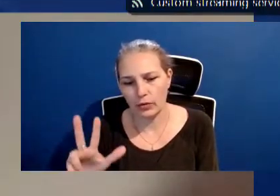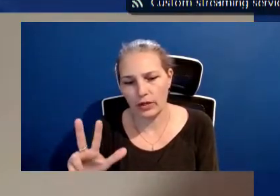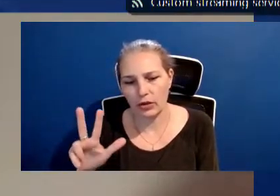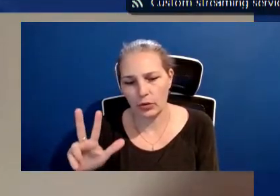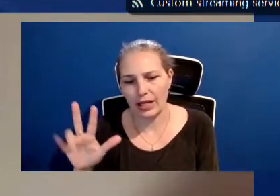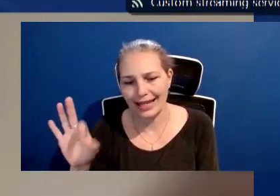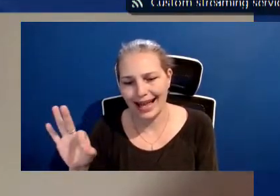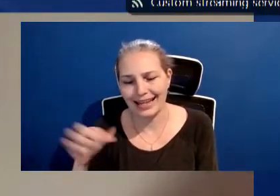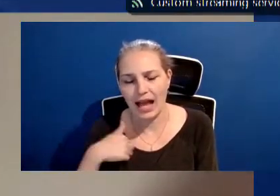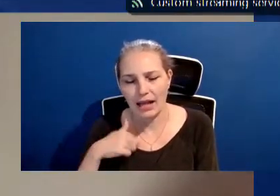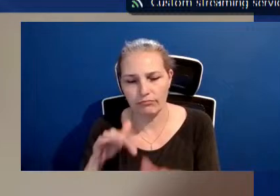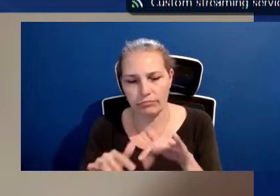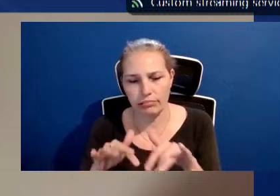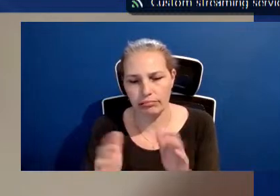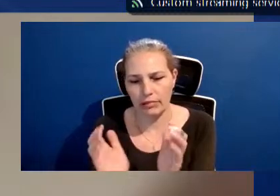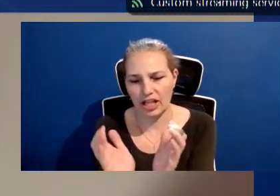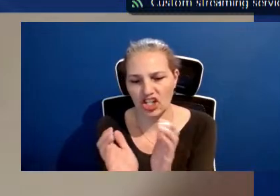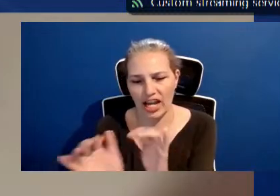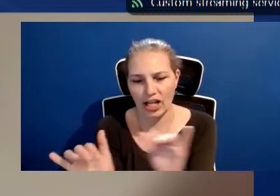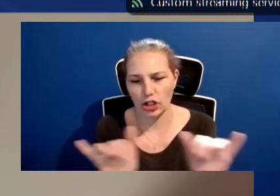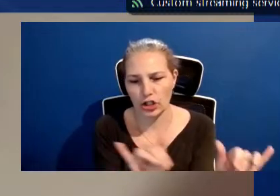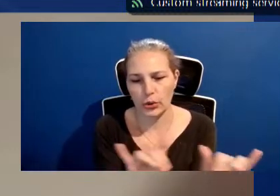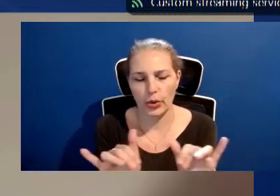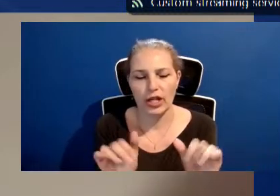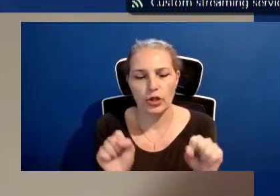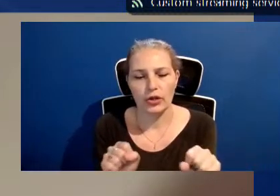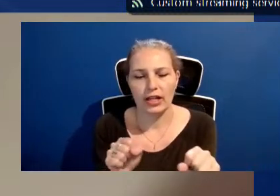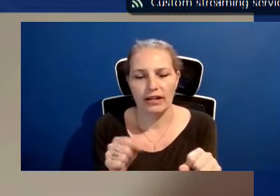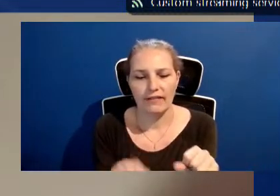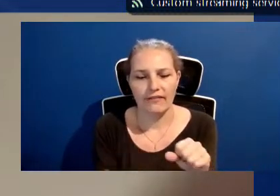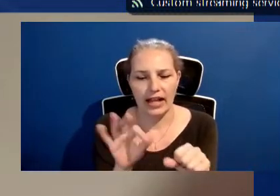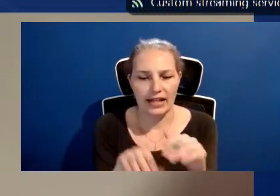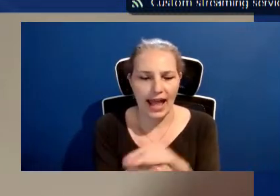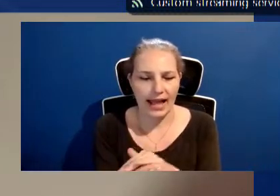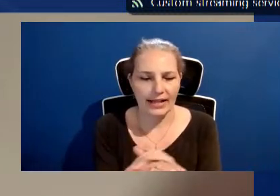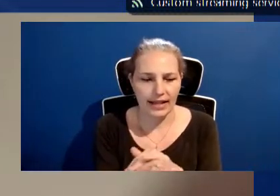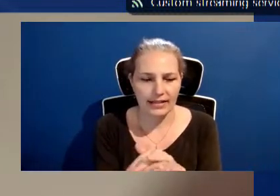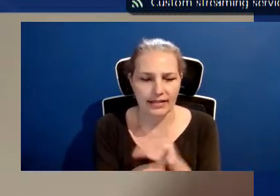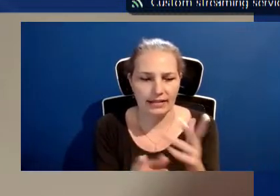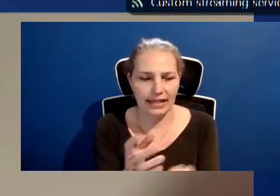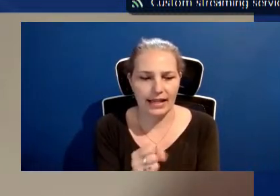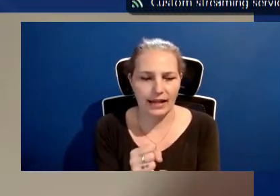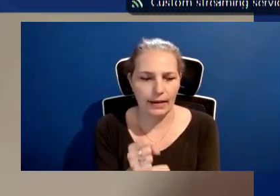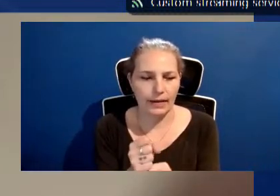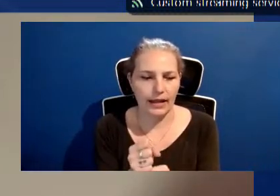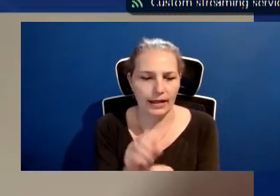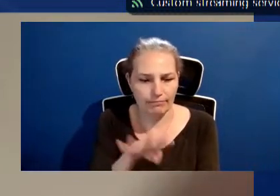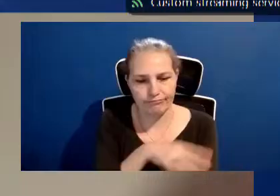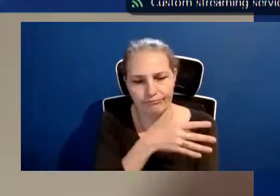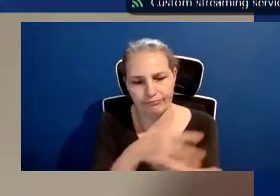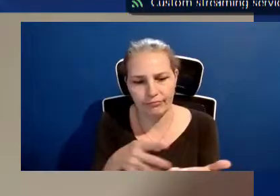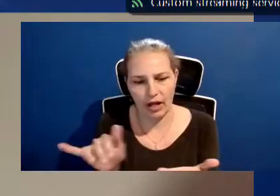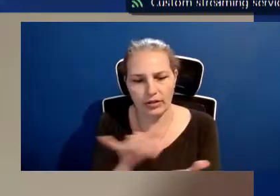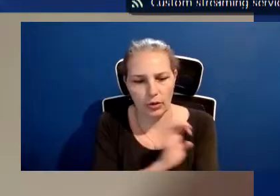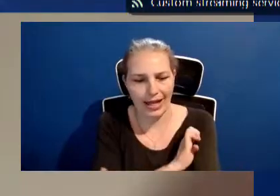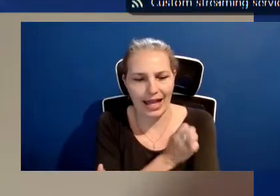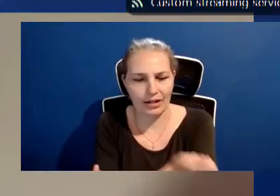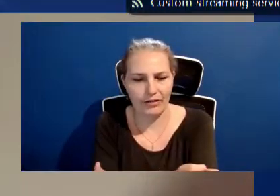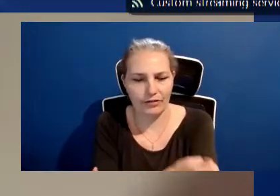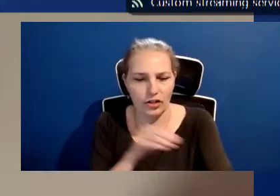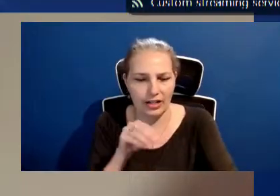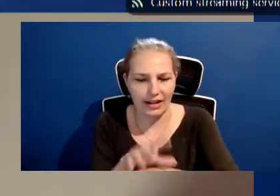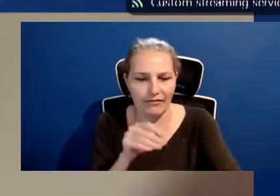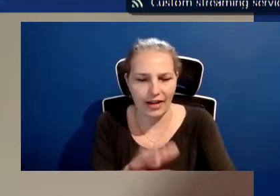1-800-250-7339. That way you can get access to a planner and an energy advisor that would probably help